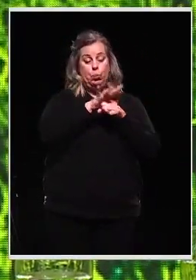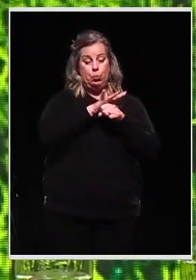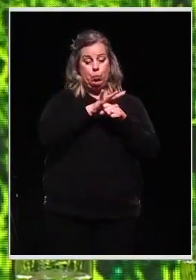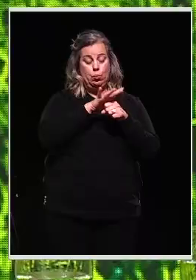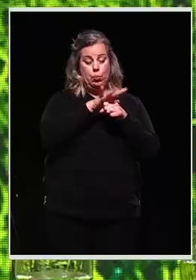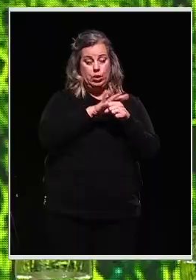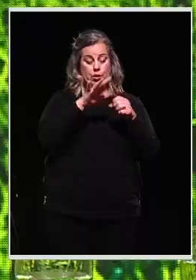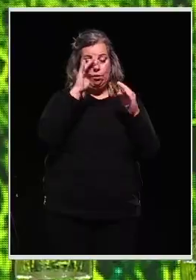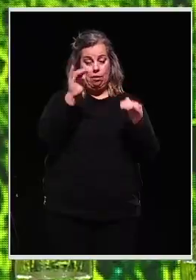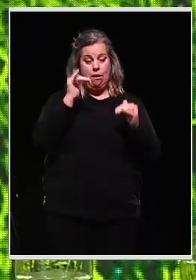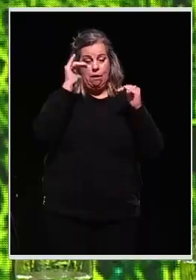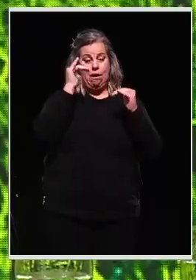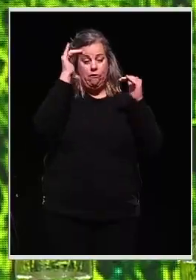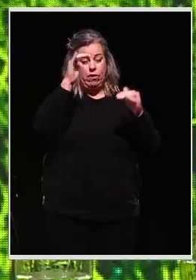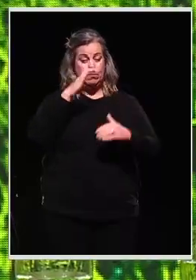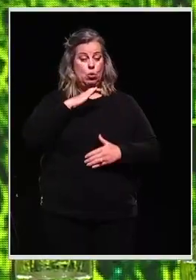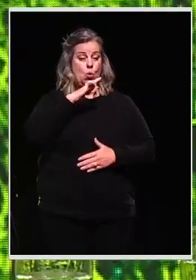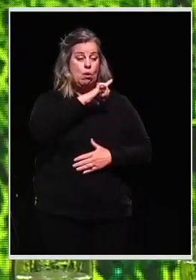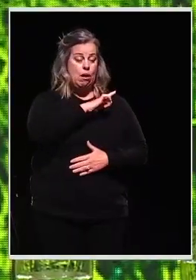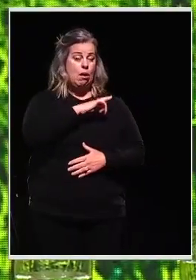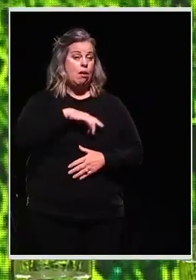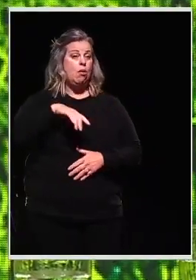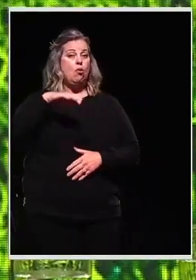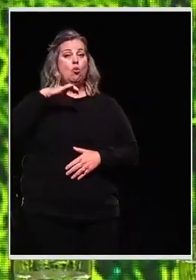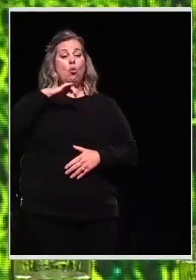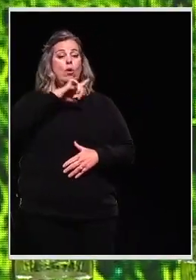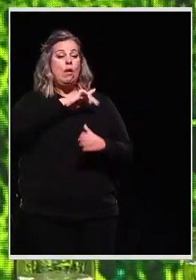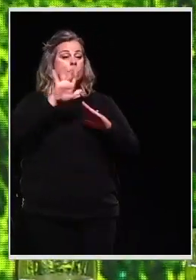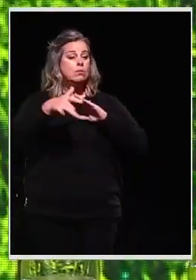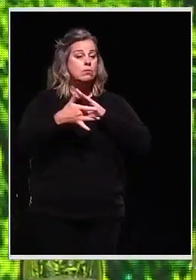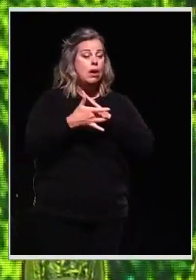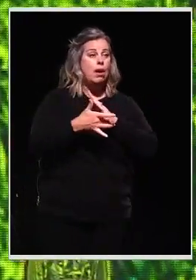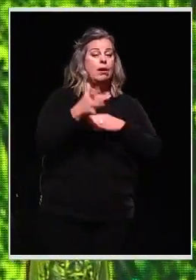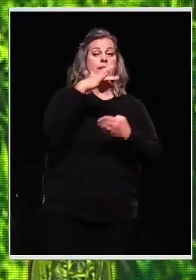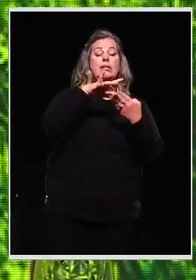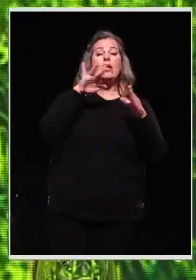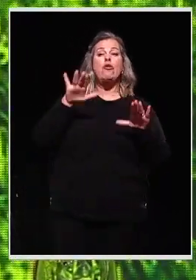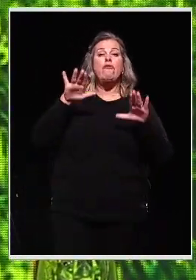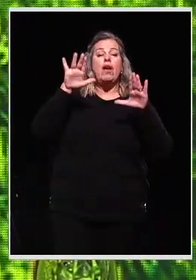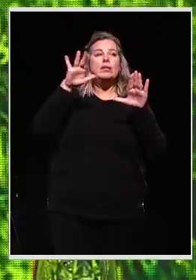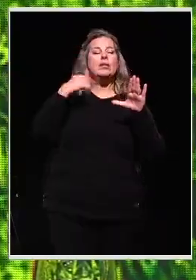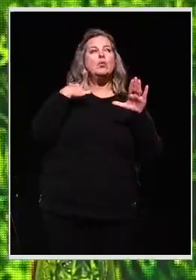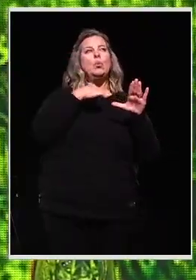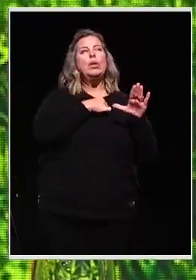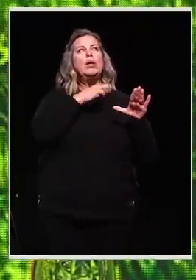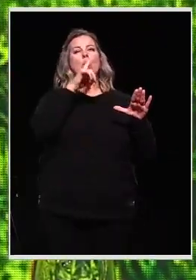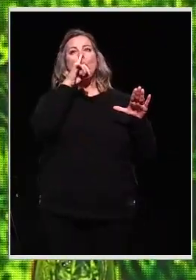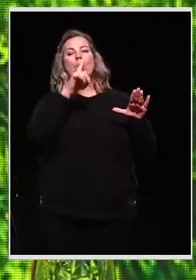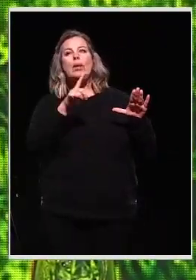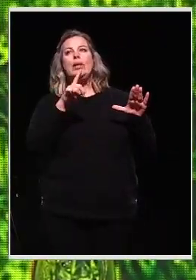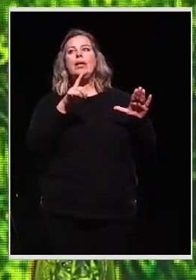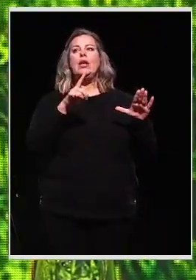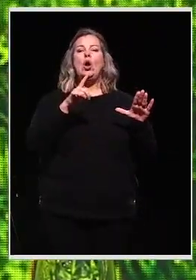Agritech, we have Cornell Tech. There's so many different ways, the Center of Excellence, in which we are